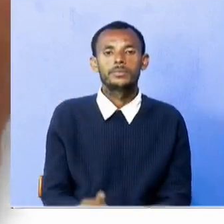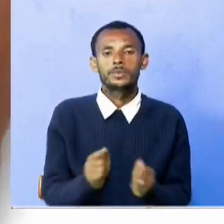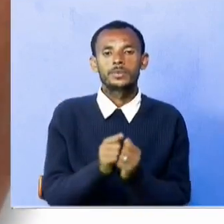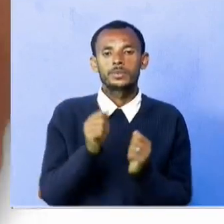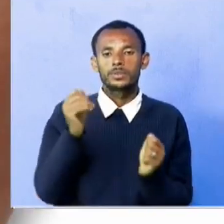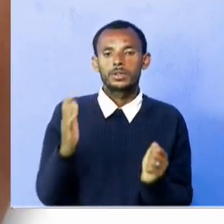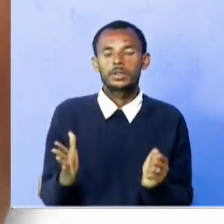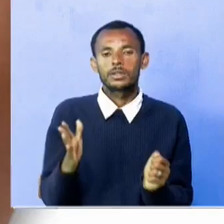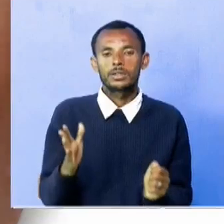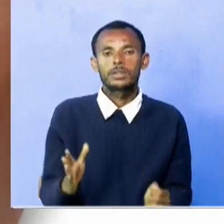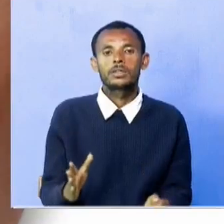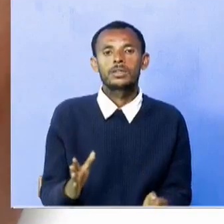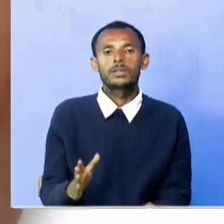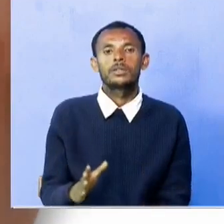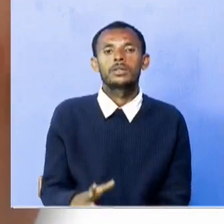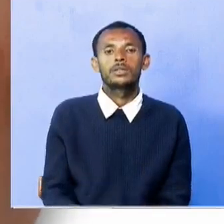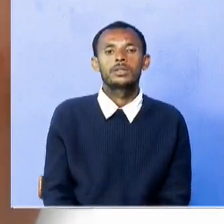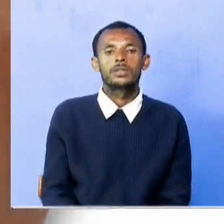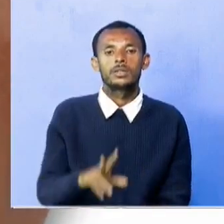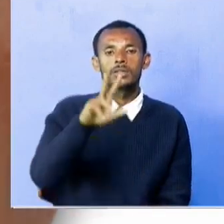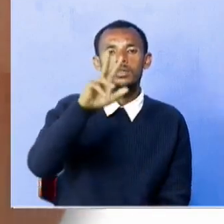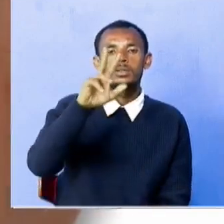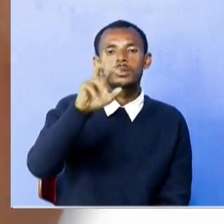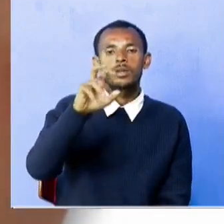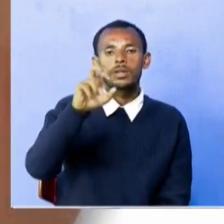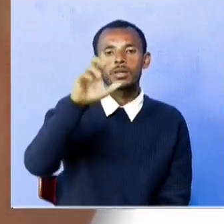sides 20 centimeter,